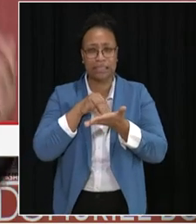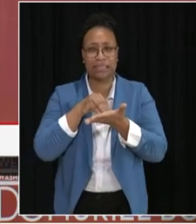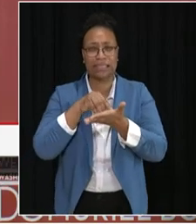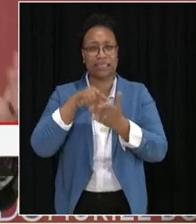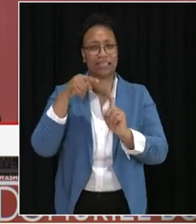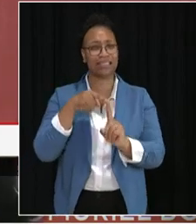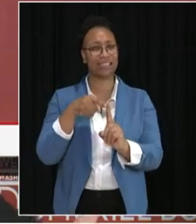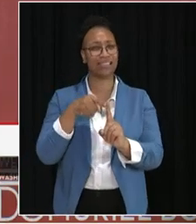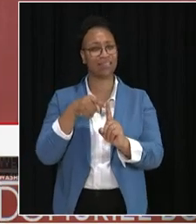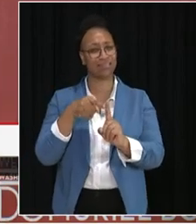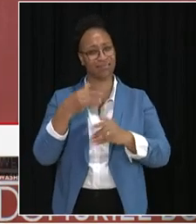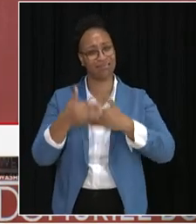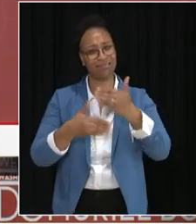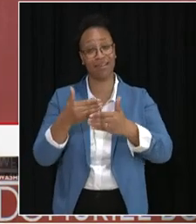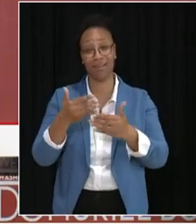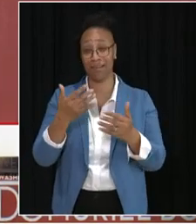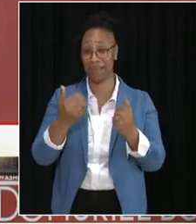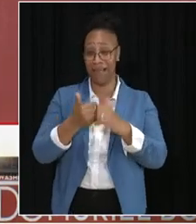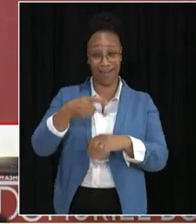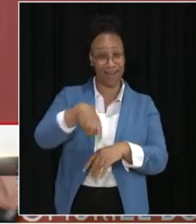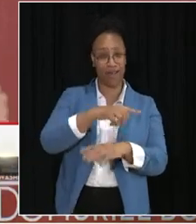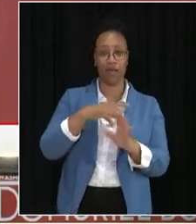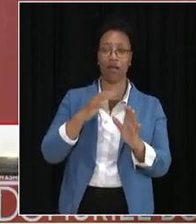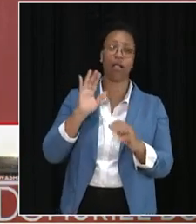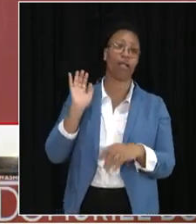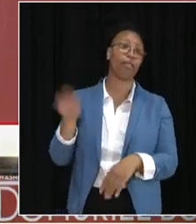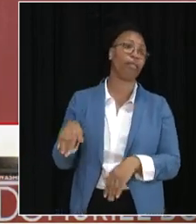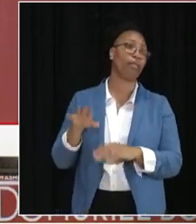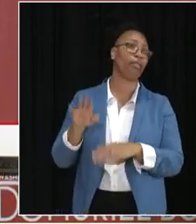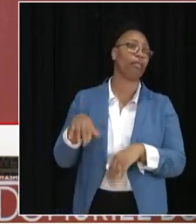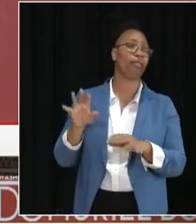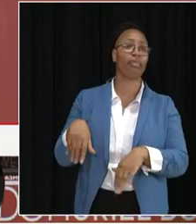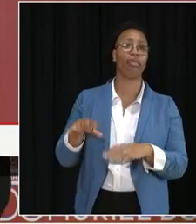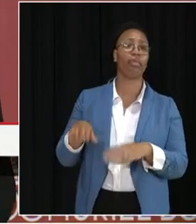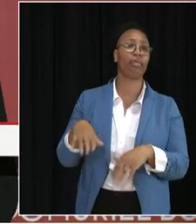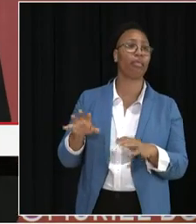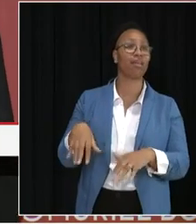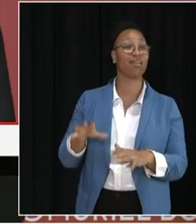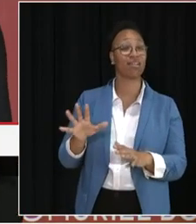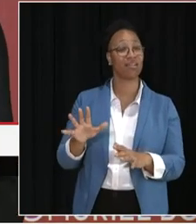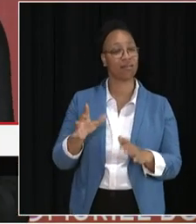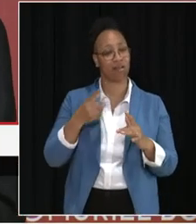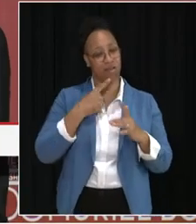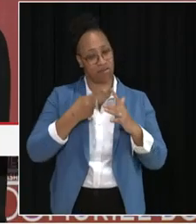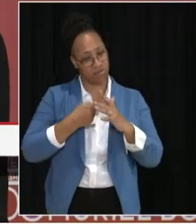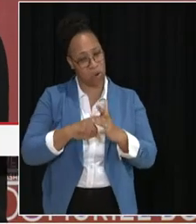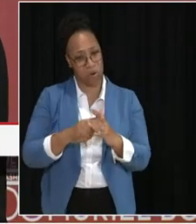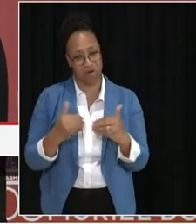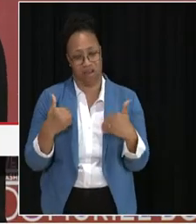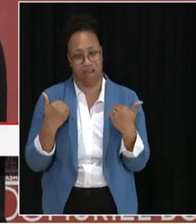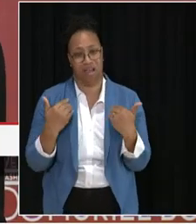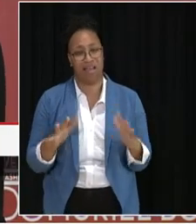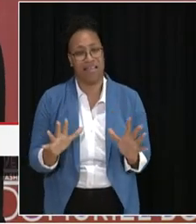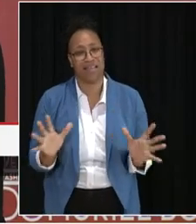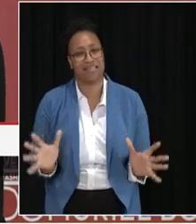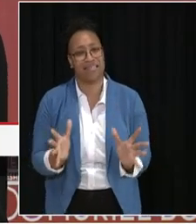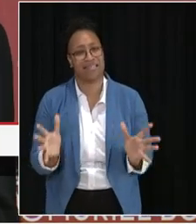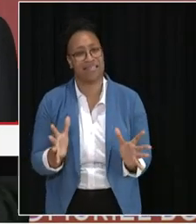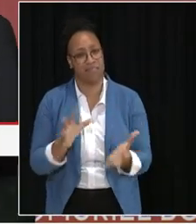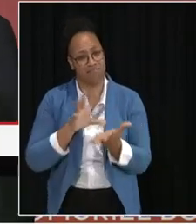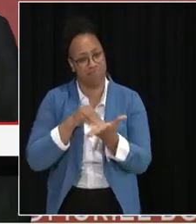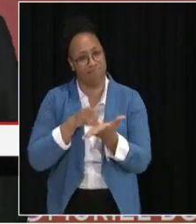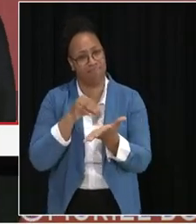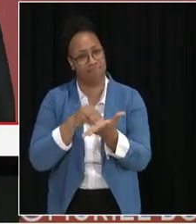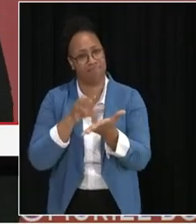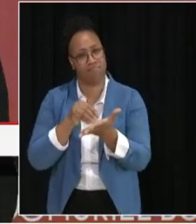So how do we create a school that makes young people believe in their capacity to learn and